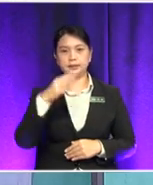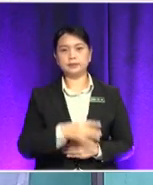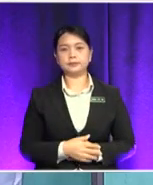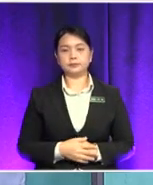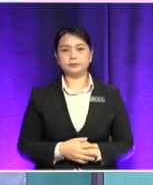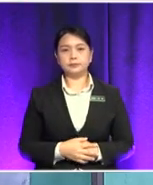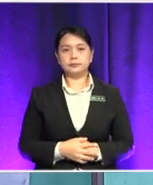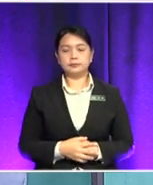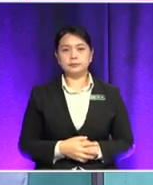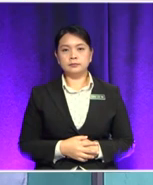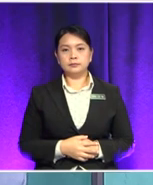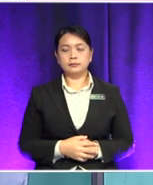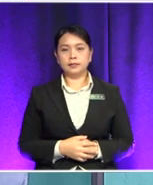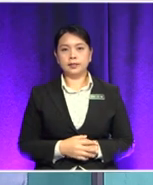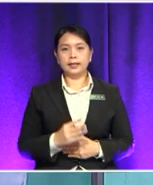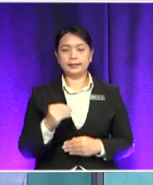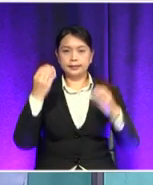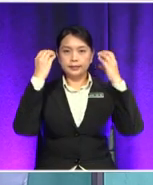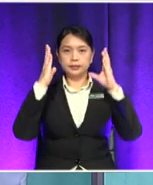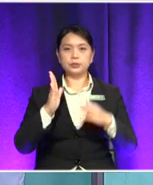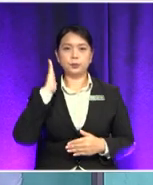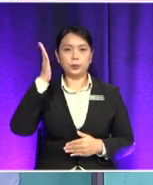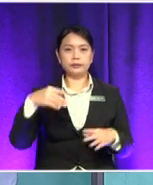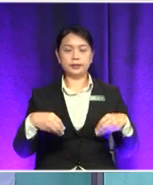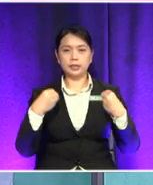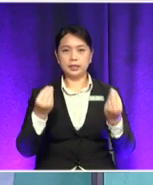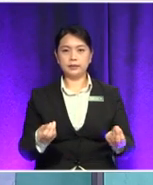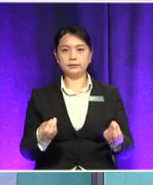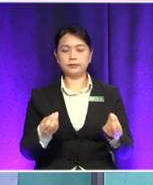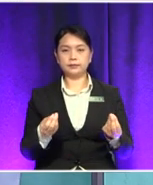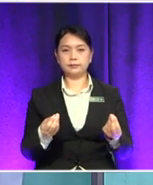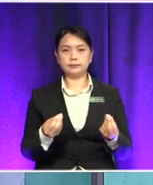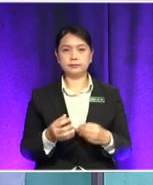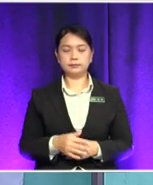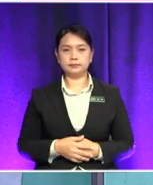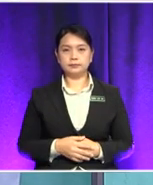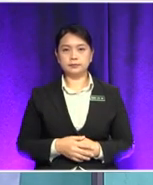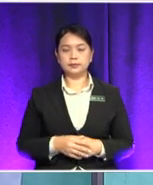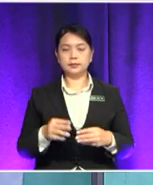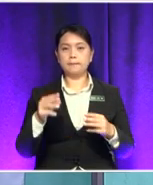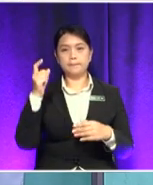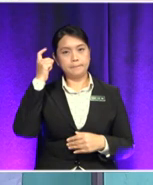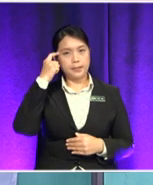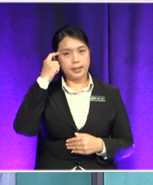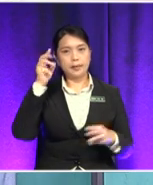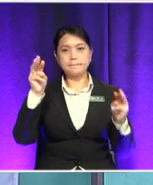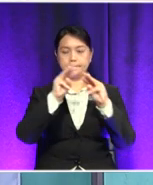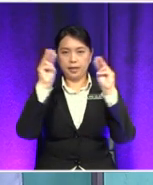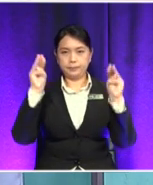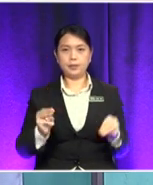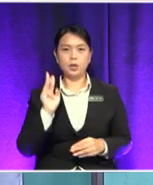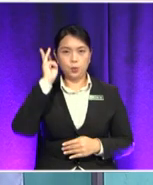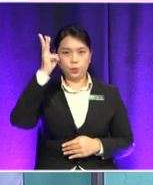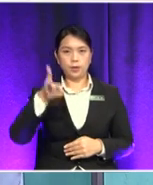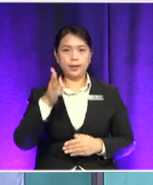that, I will need to give you this is the mind map that maybe will help you